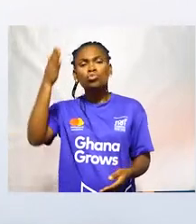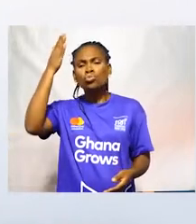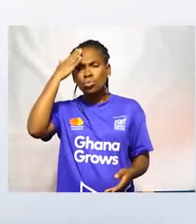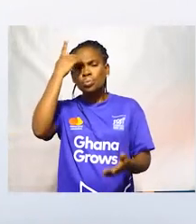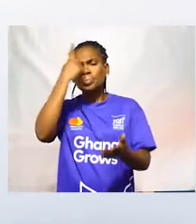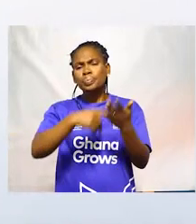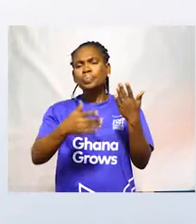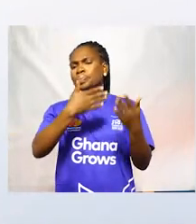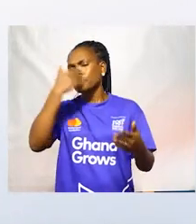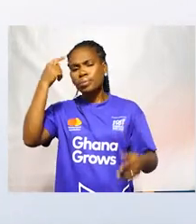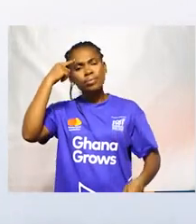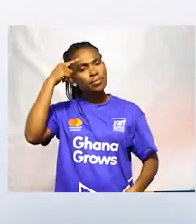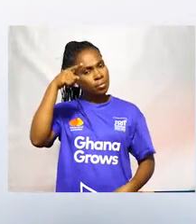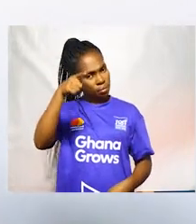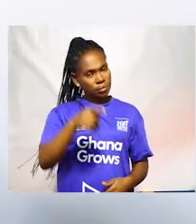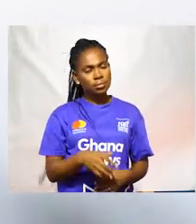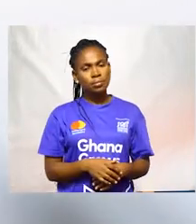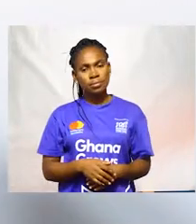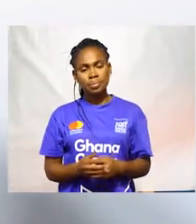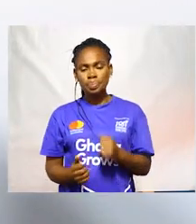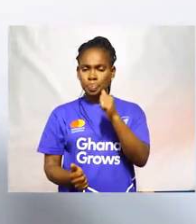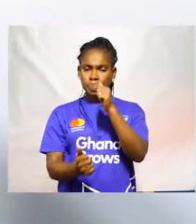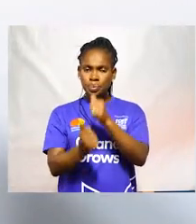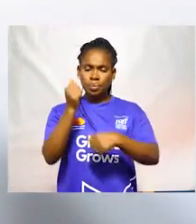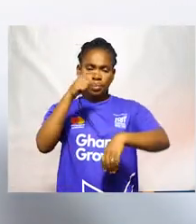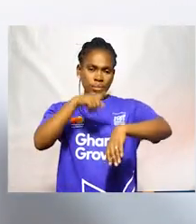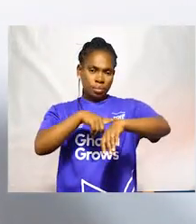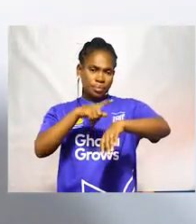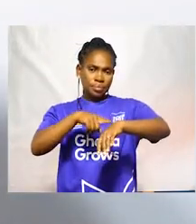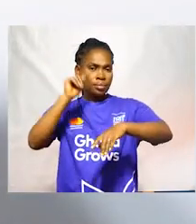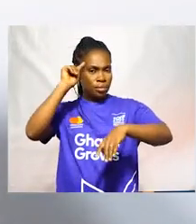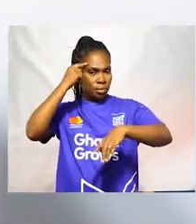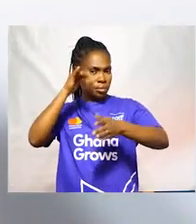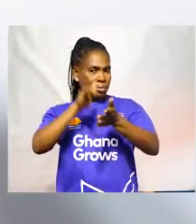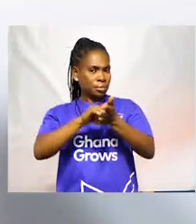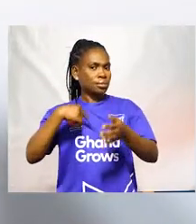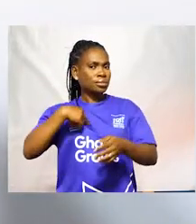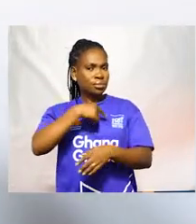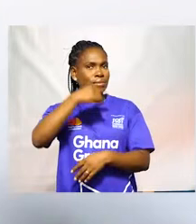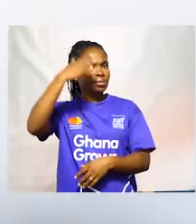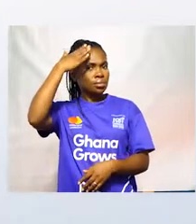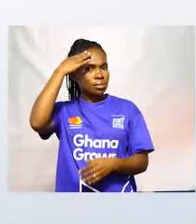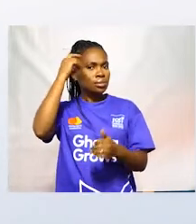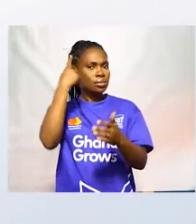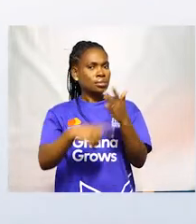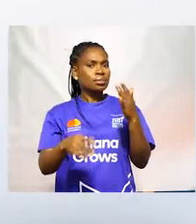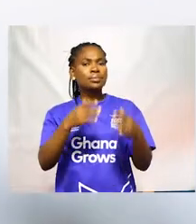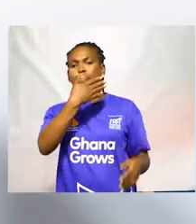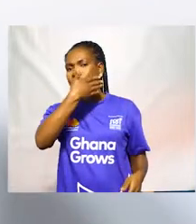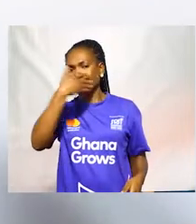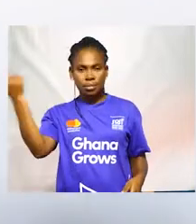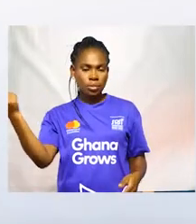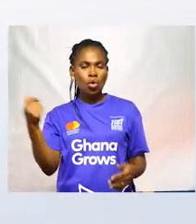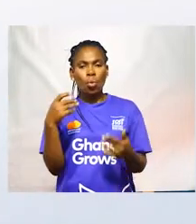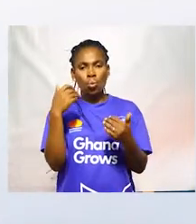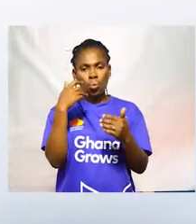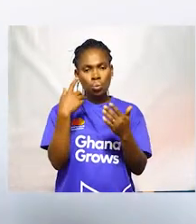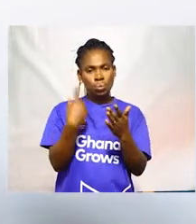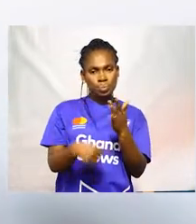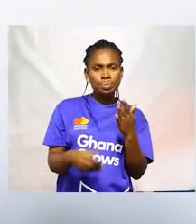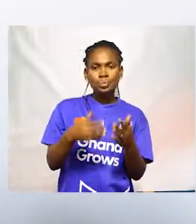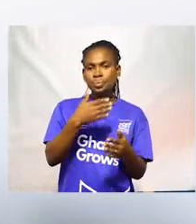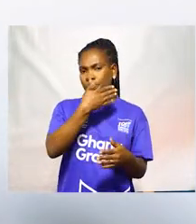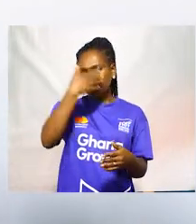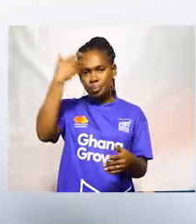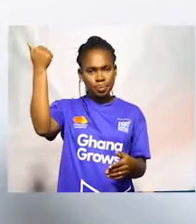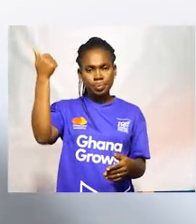knows what's best for you. Many a time we think that we know what is better or what is best.